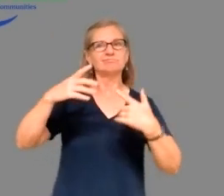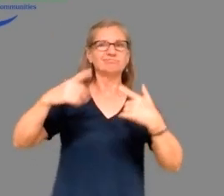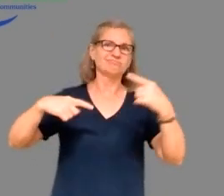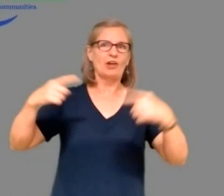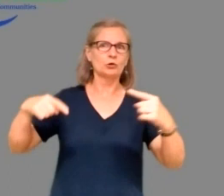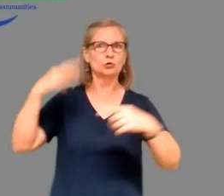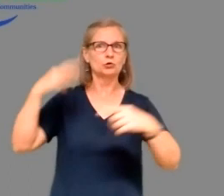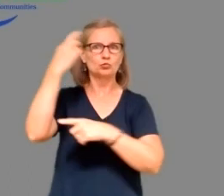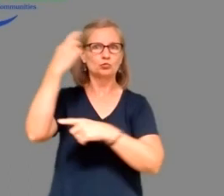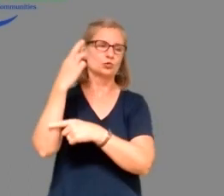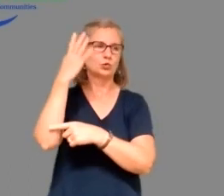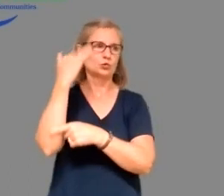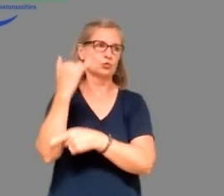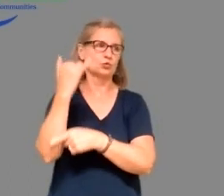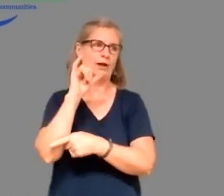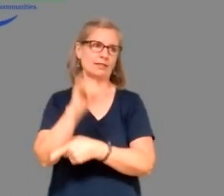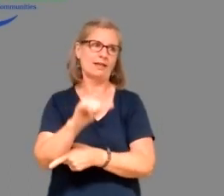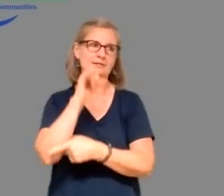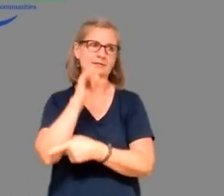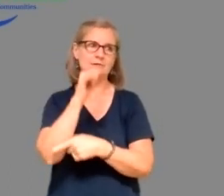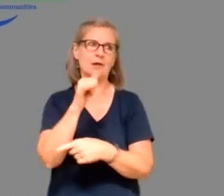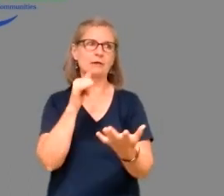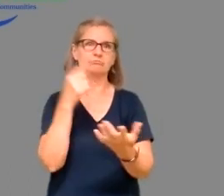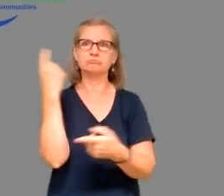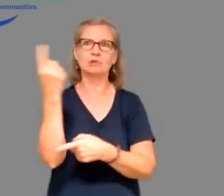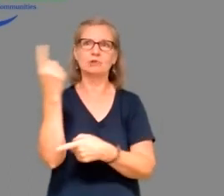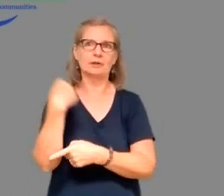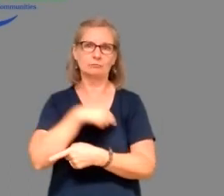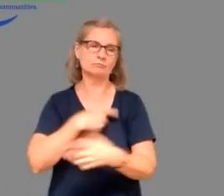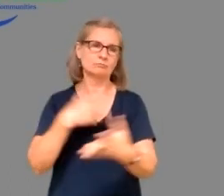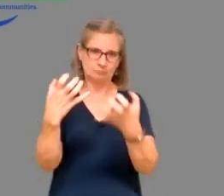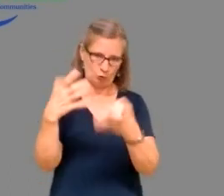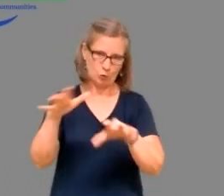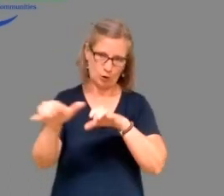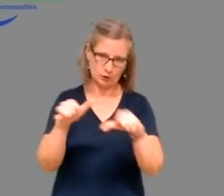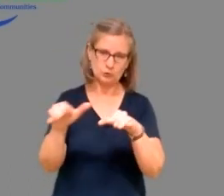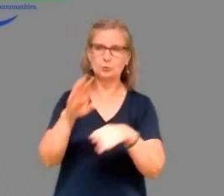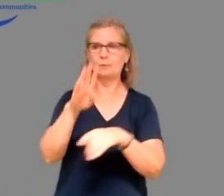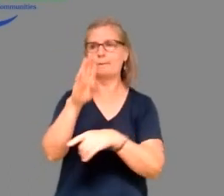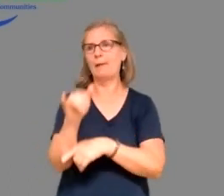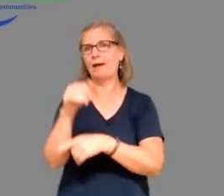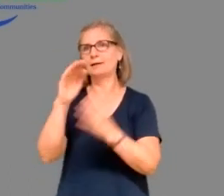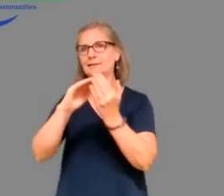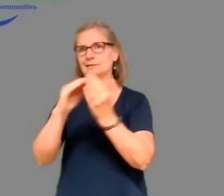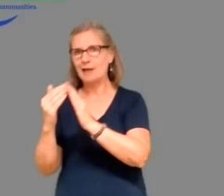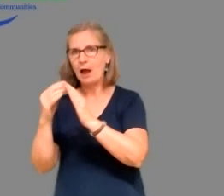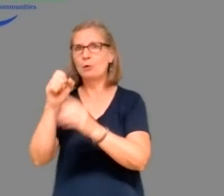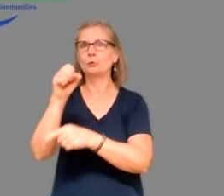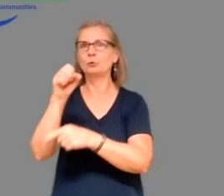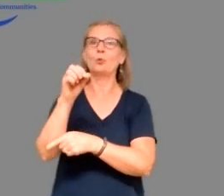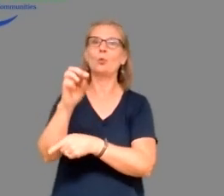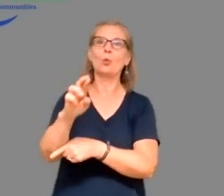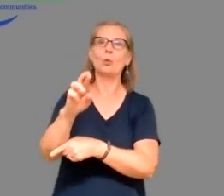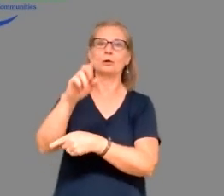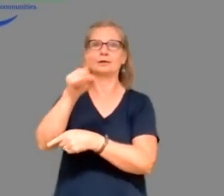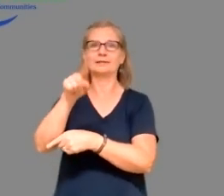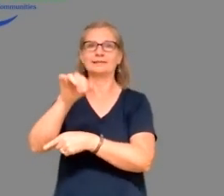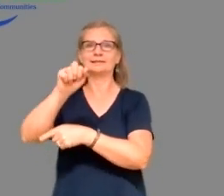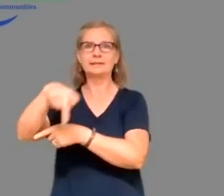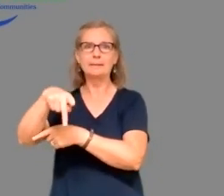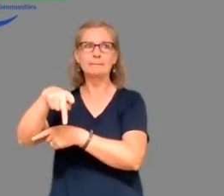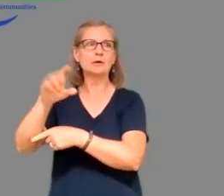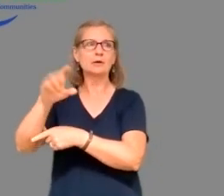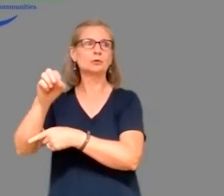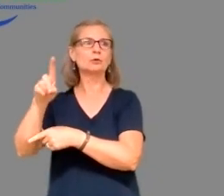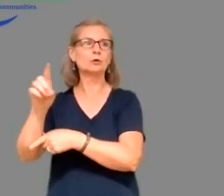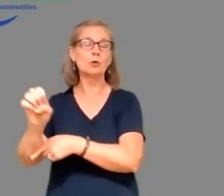by a town name or a zip code. We have several places here in the county that have a pretty small